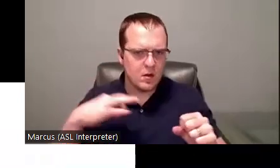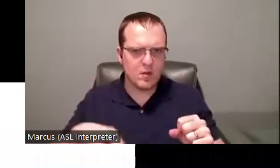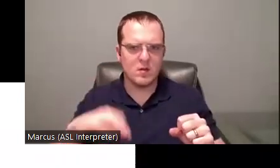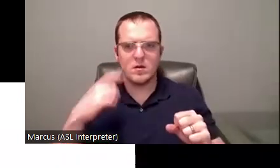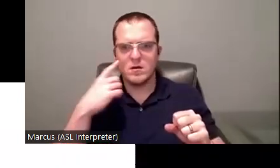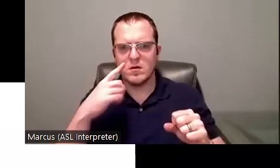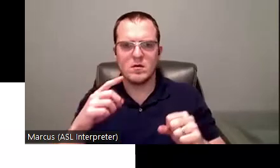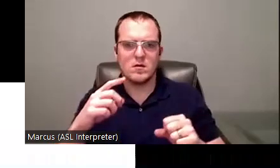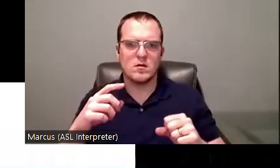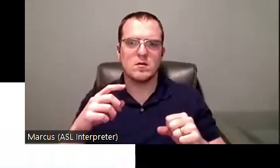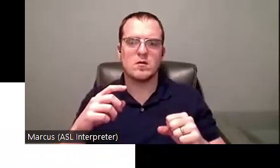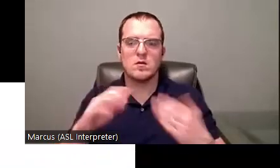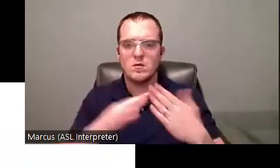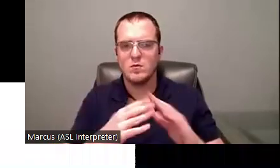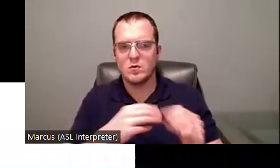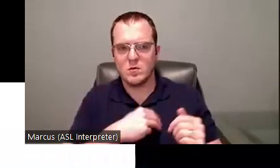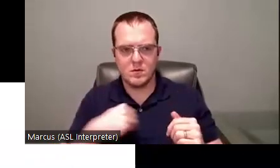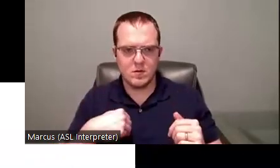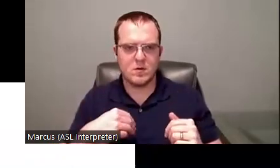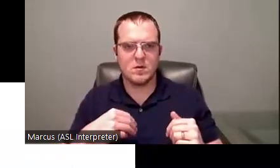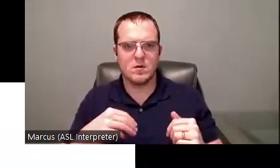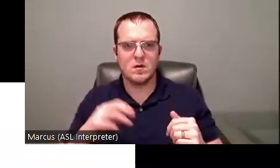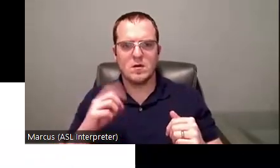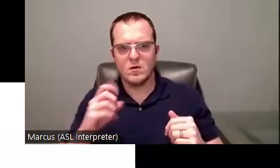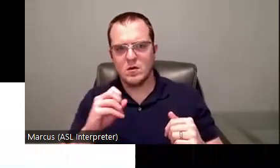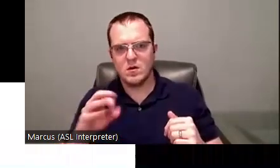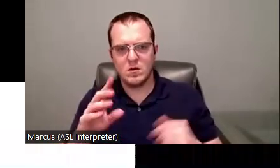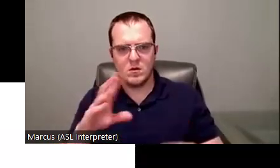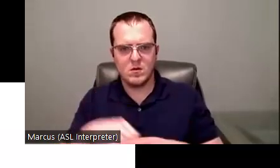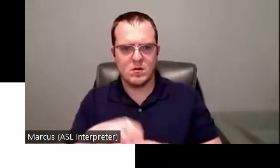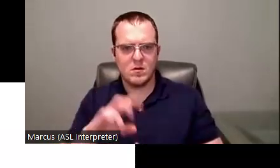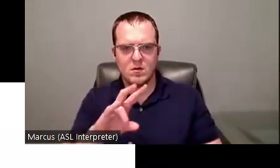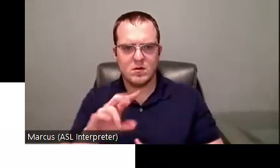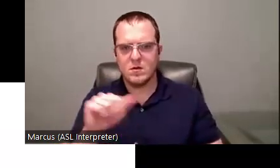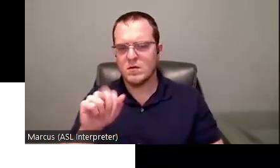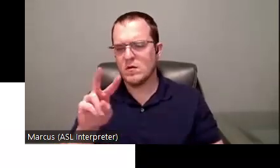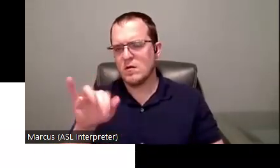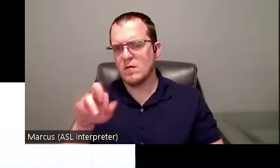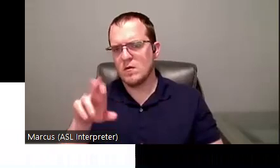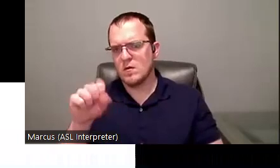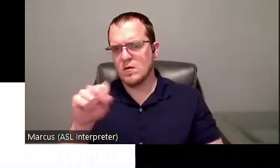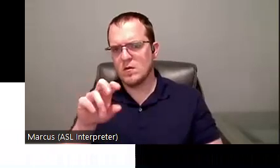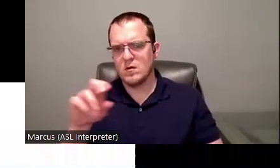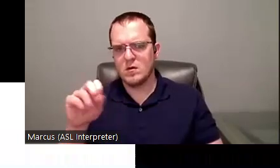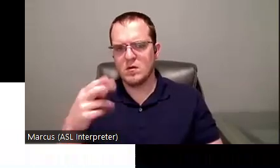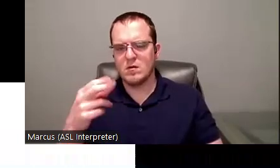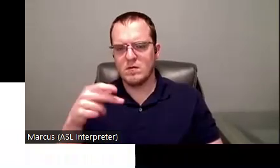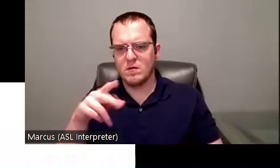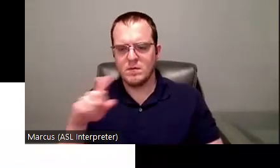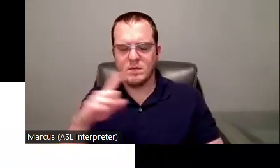or is hosted by community members of one or more of the 7 avenues of hope, the maximum grant amount may be up